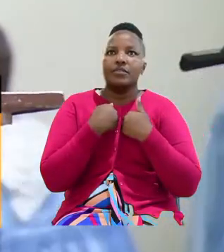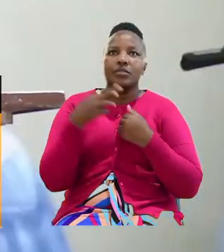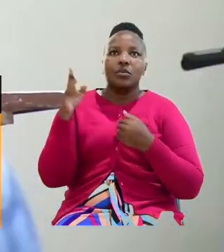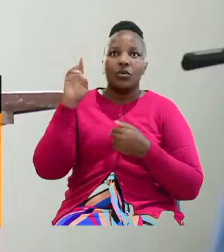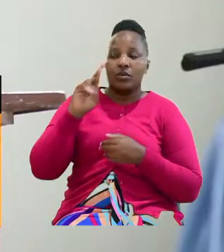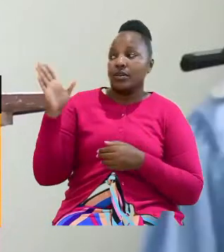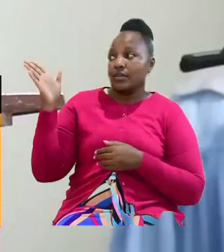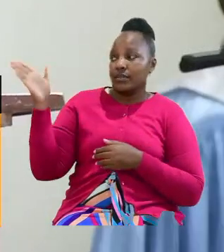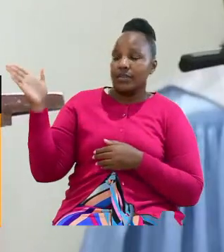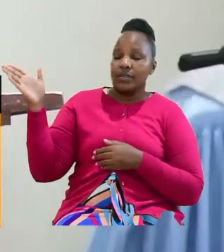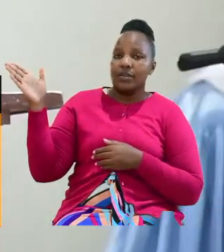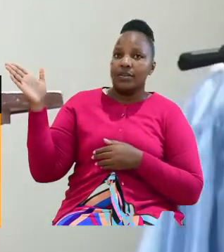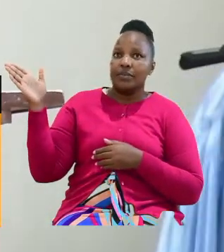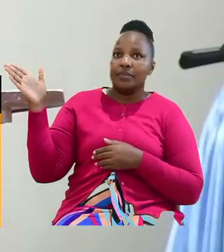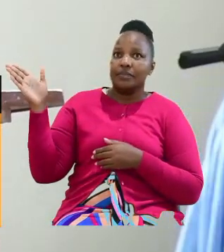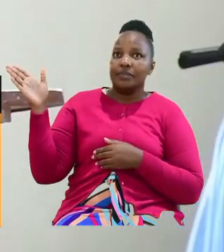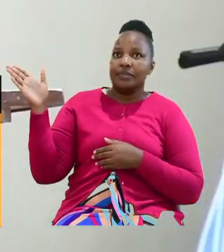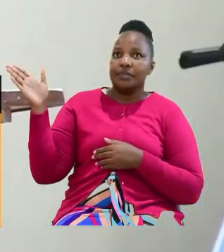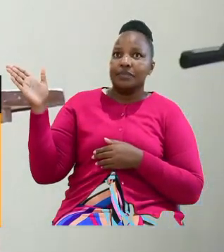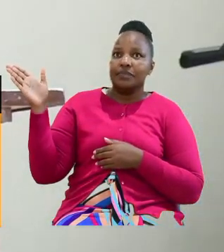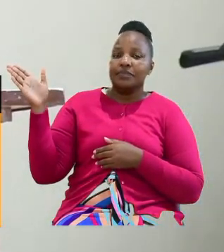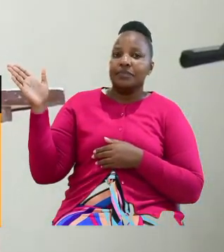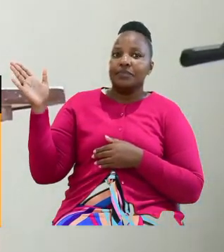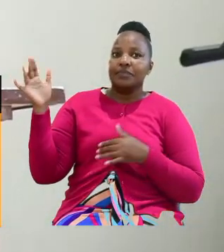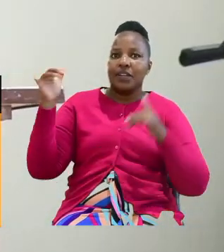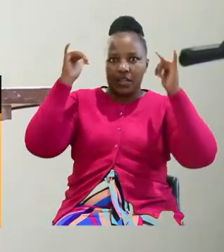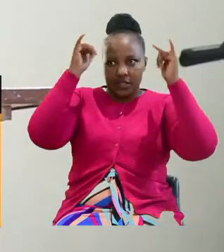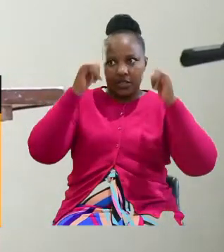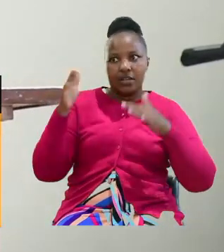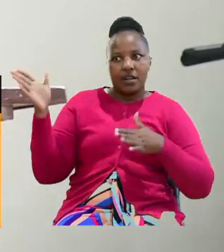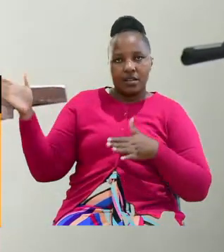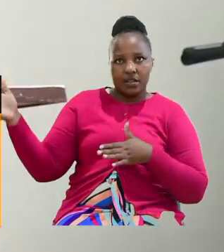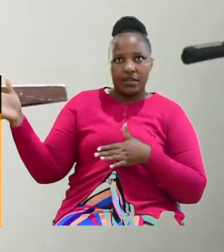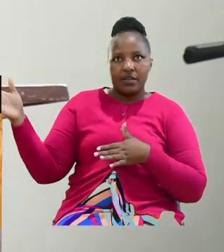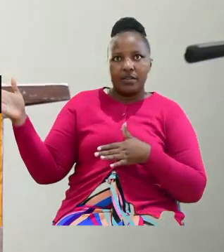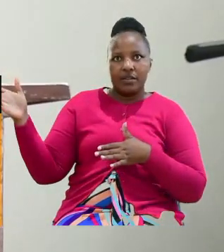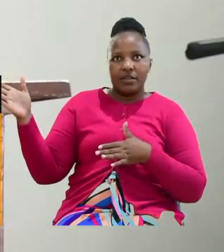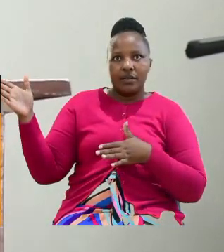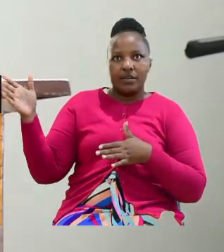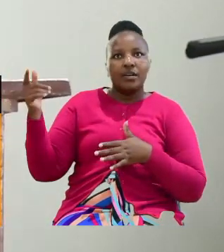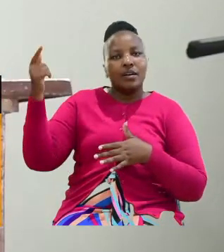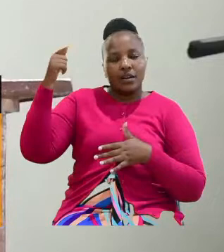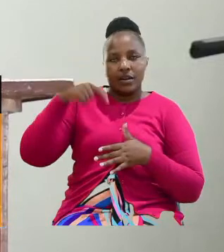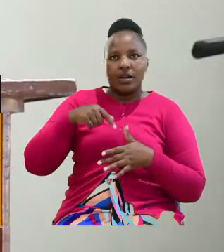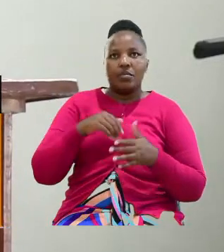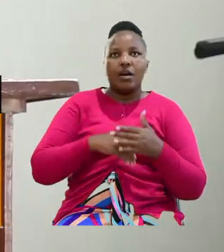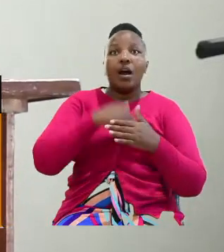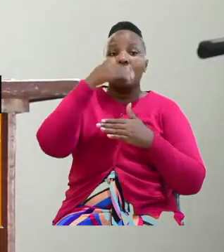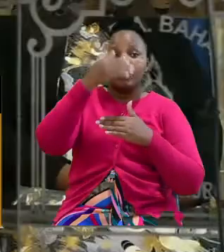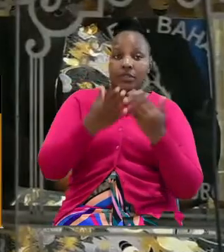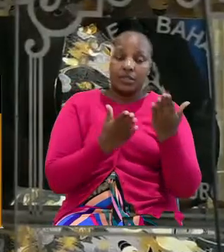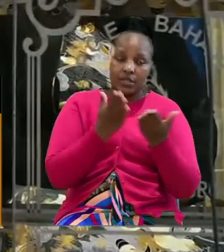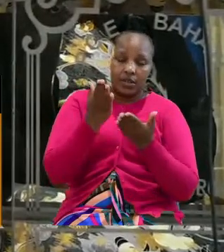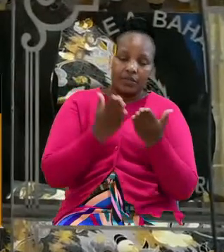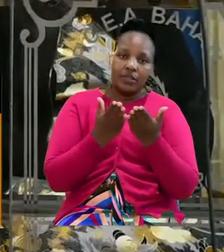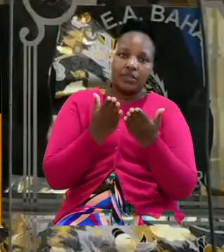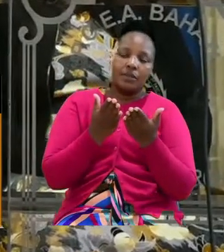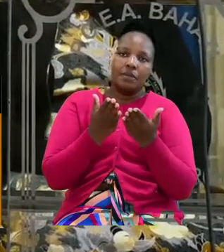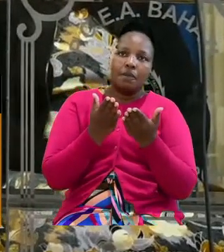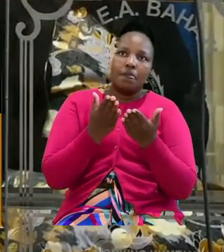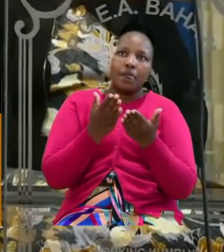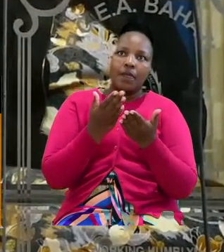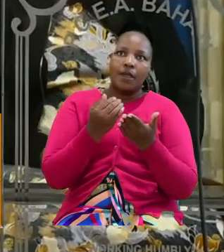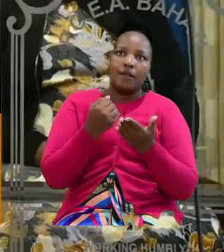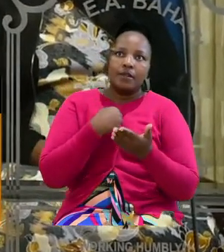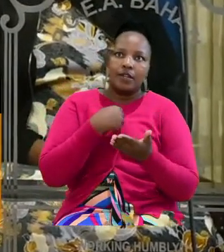right side, through that small door, we have a tent there. Kindly come after this service. We take